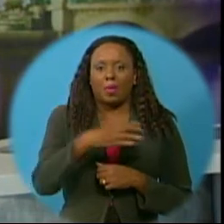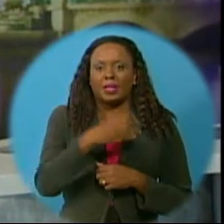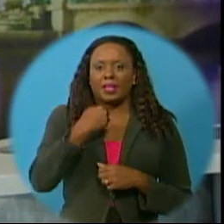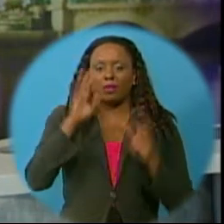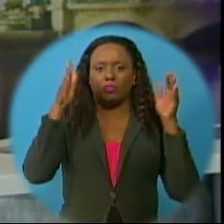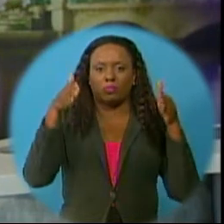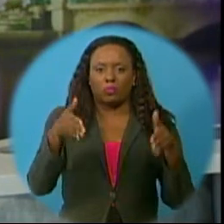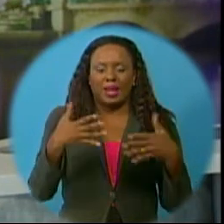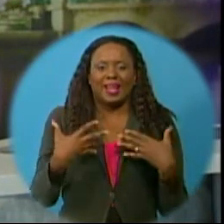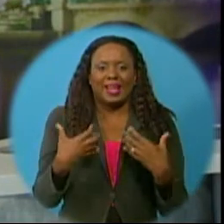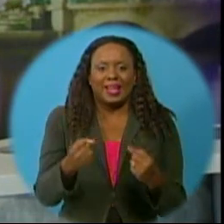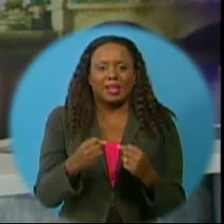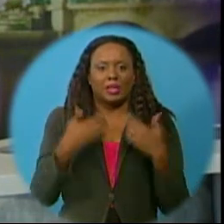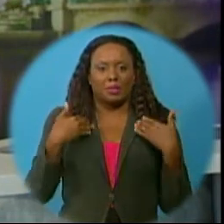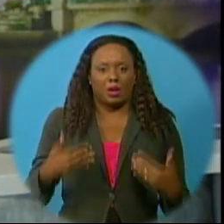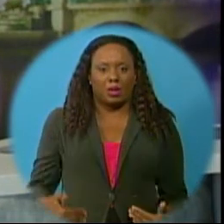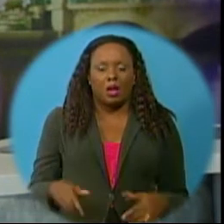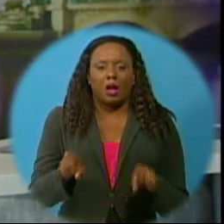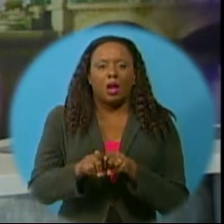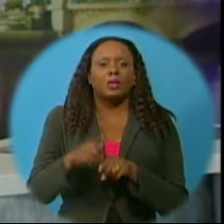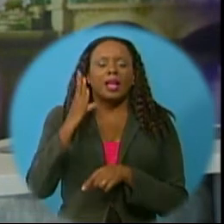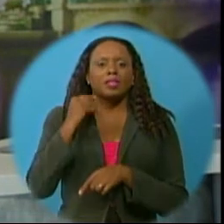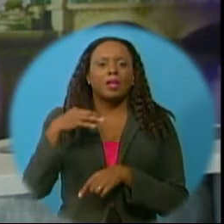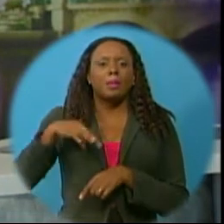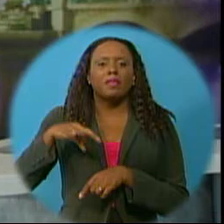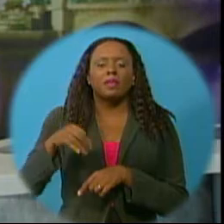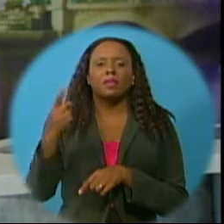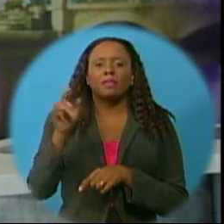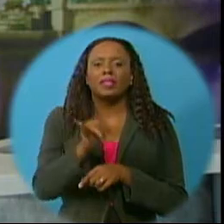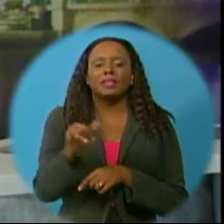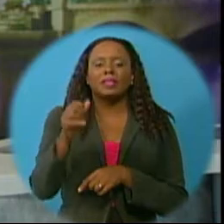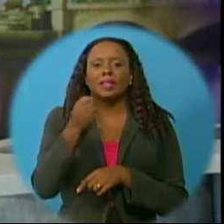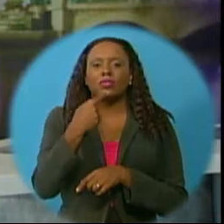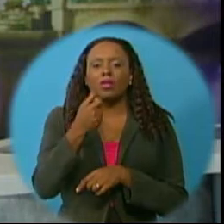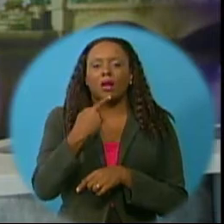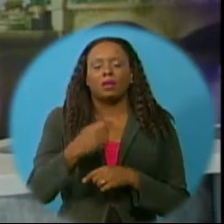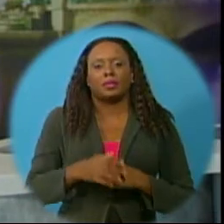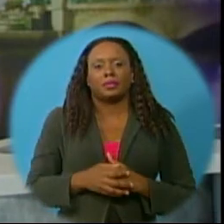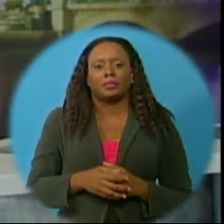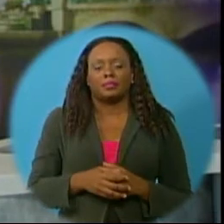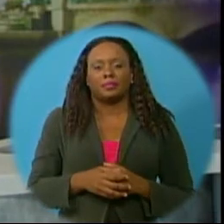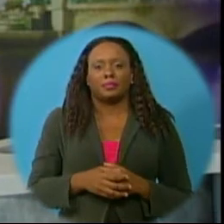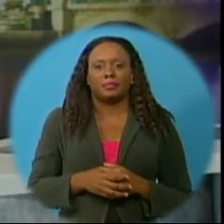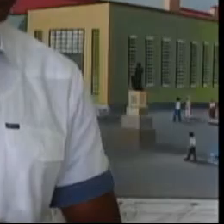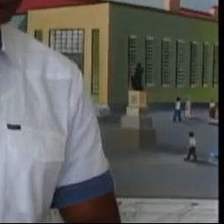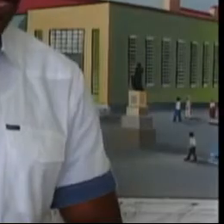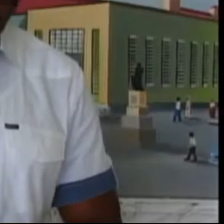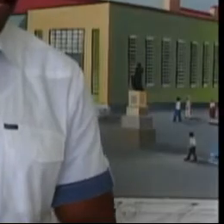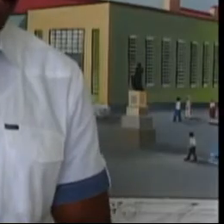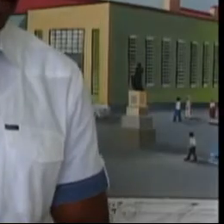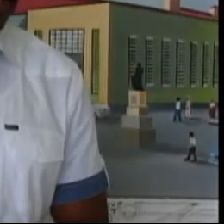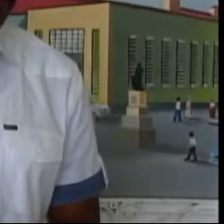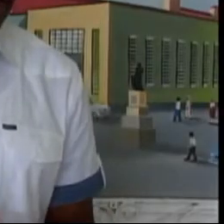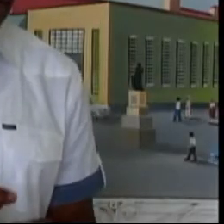among other things, healing the body. He has also experienced the benefits of tetrastem. I got burned on